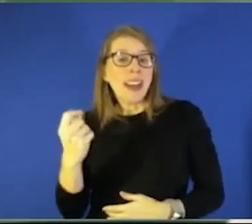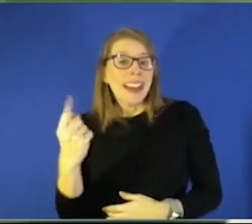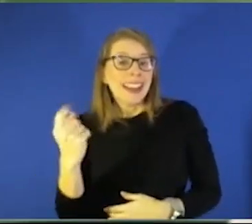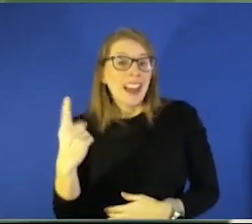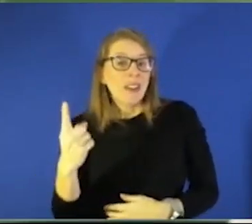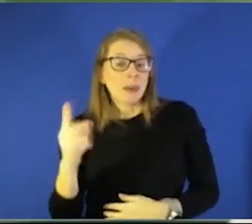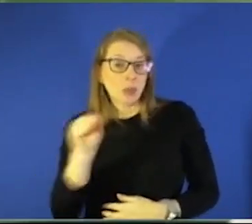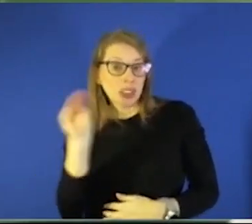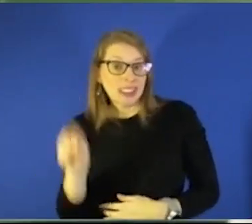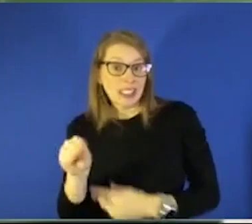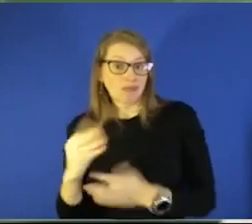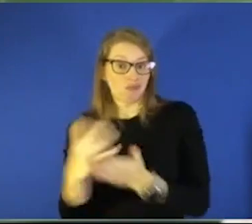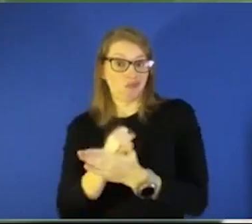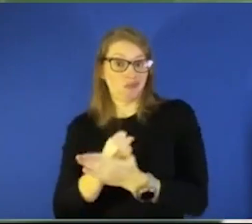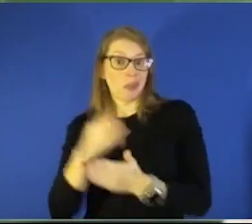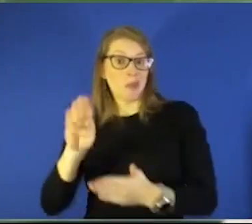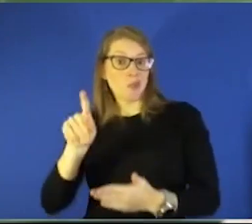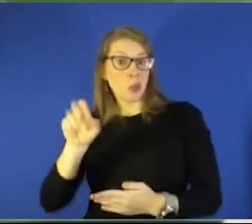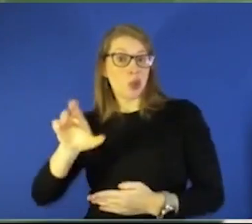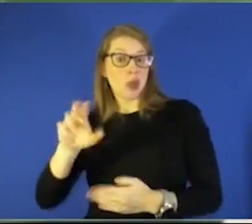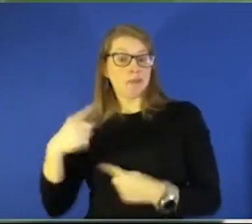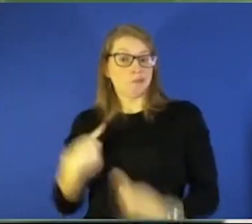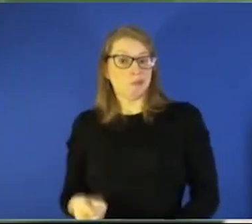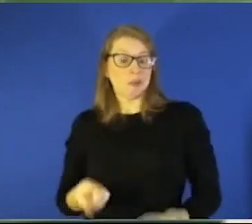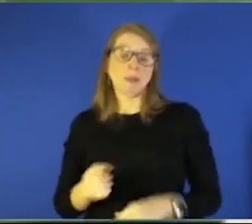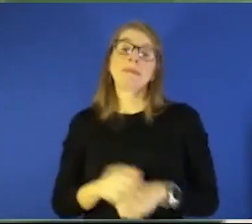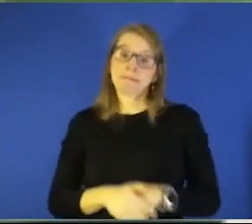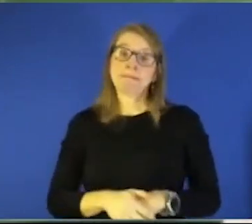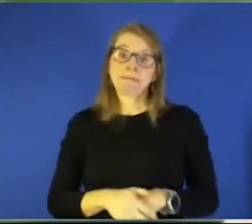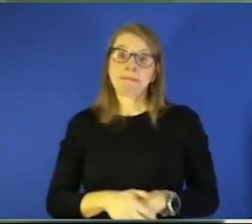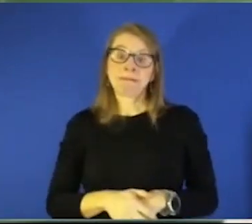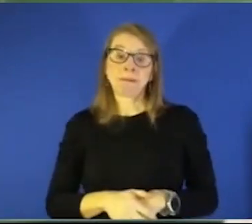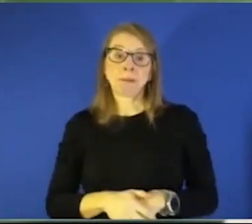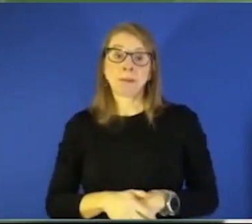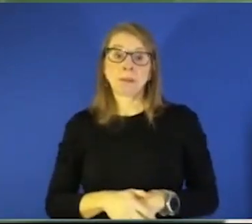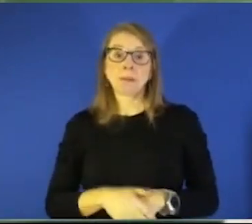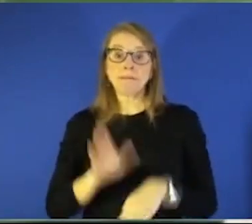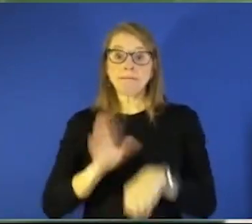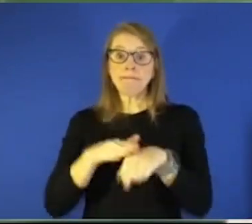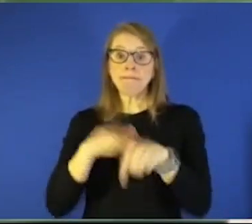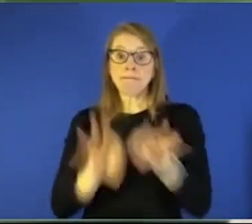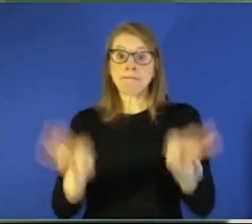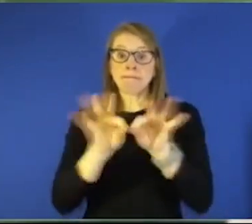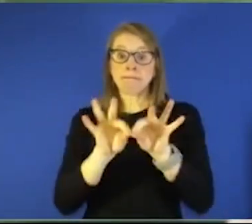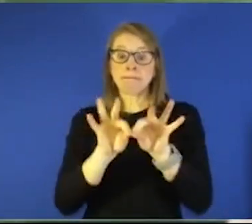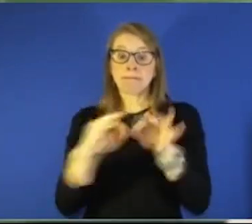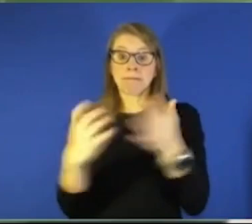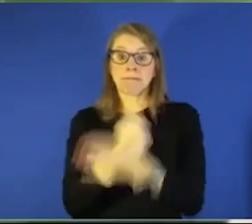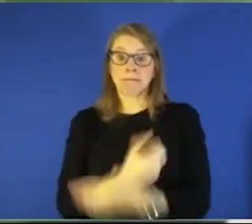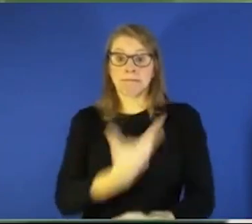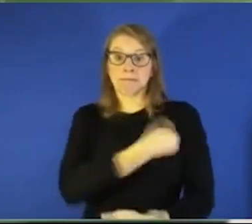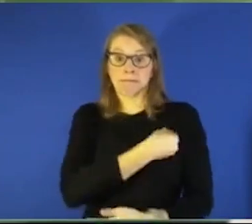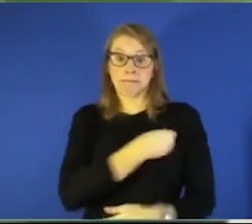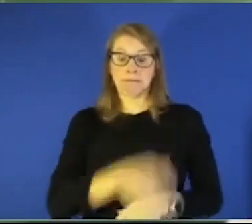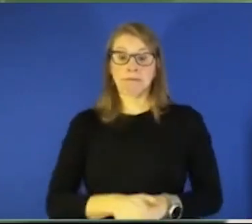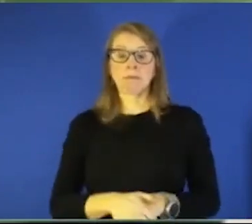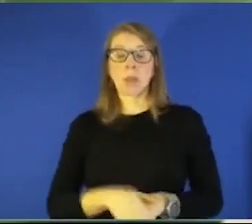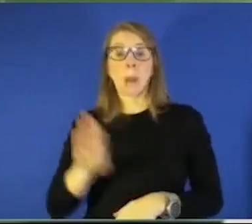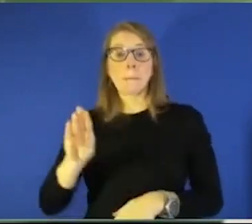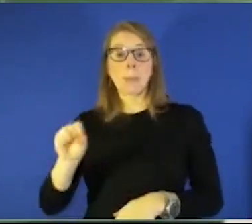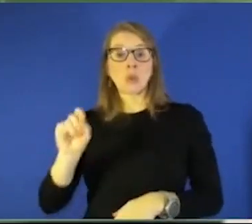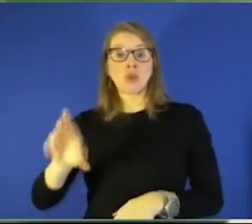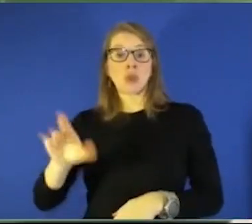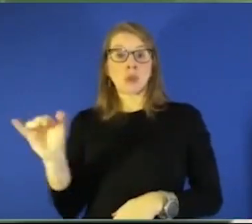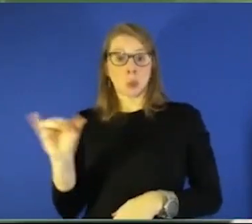the boosters so far. So that goes to tell you, really, it's important. Go get your shot and go get your booster.